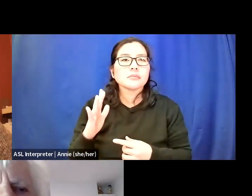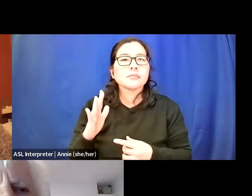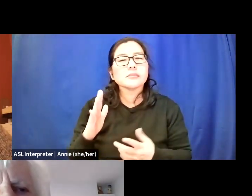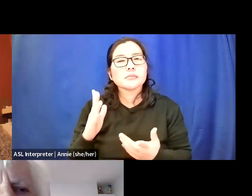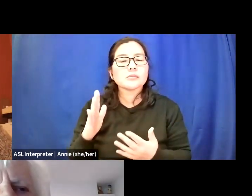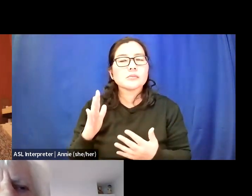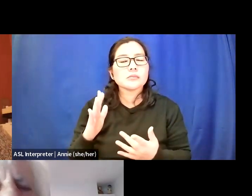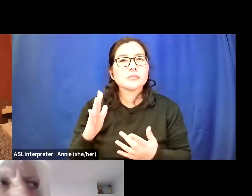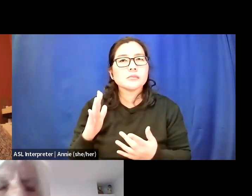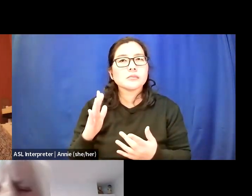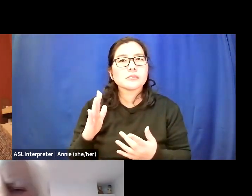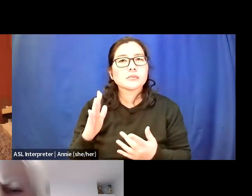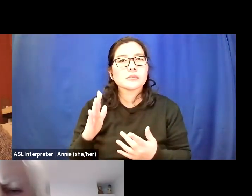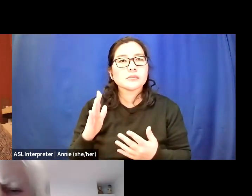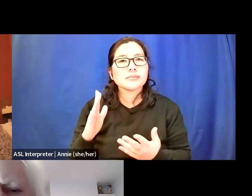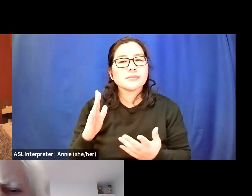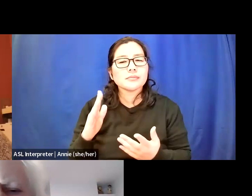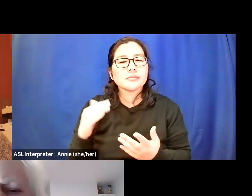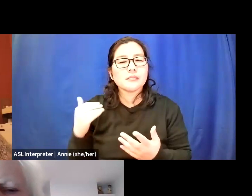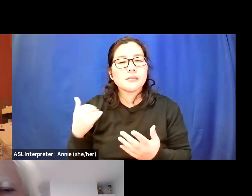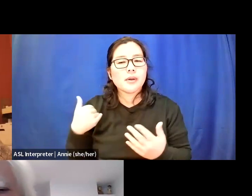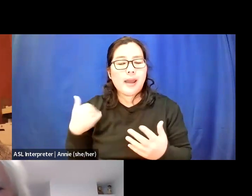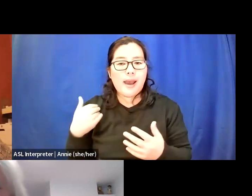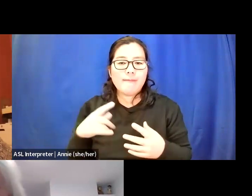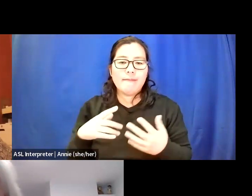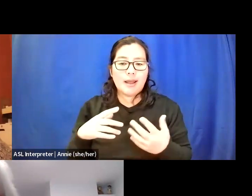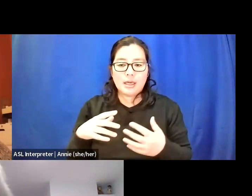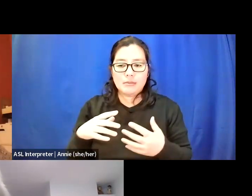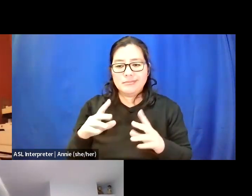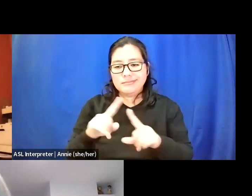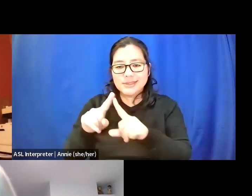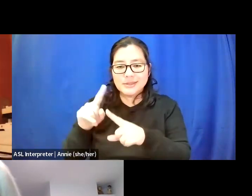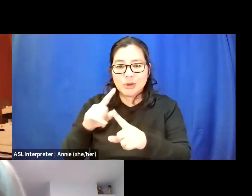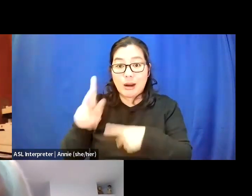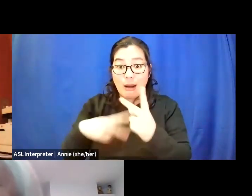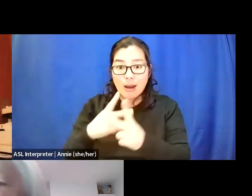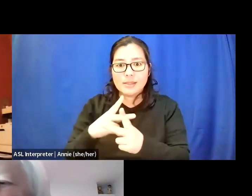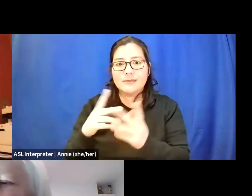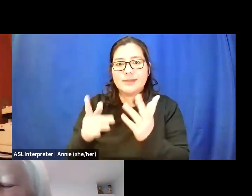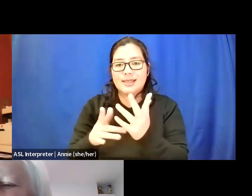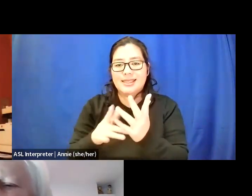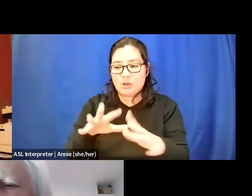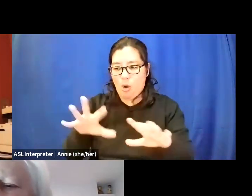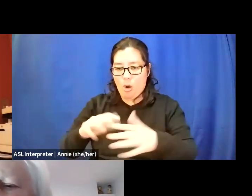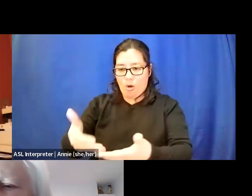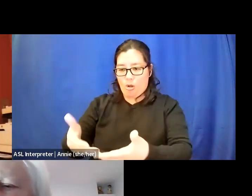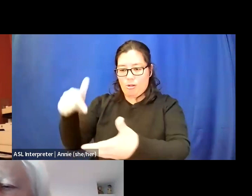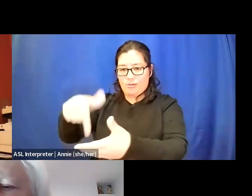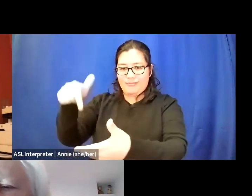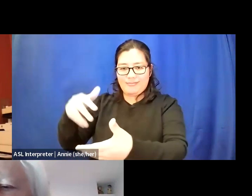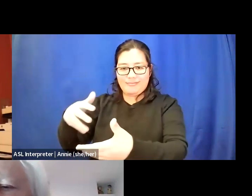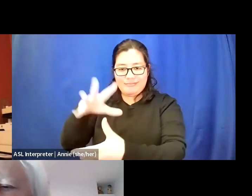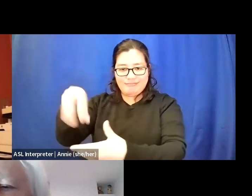using a toolkit of techniques. So if we have these 3 different versions, but maybe there could be